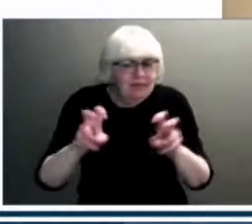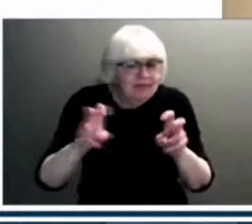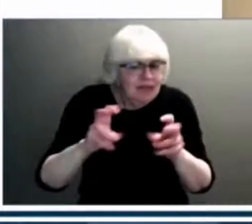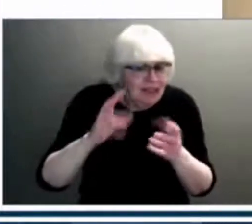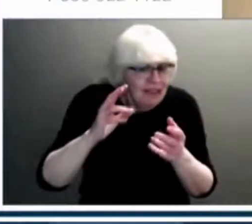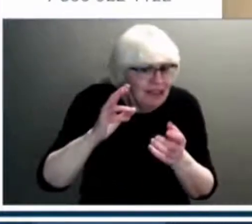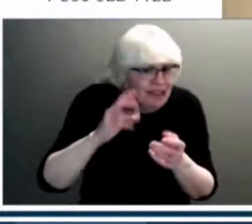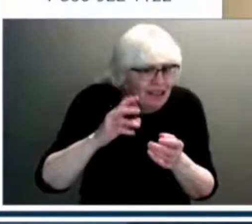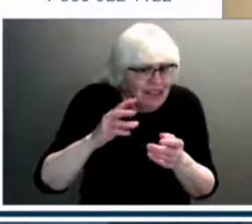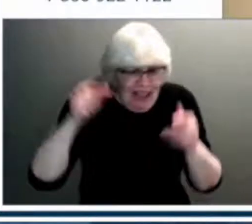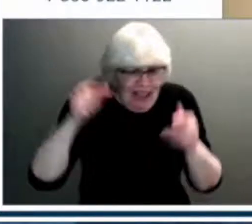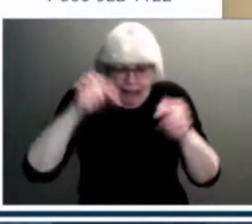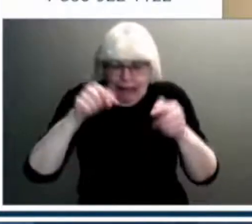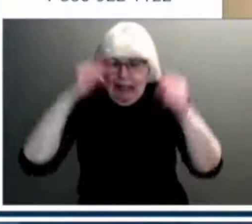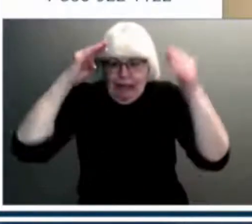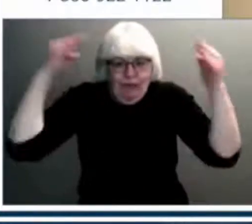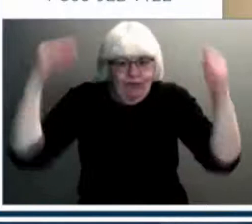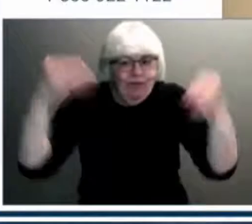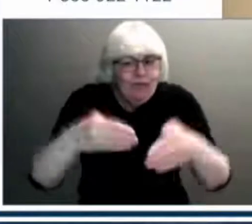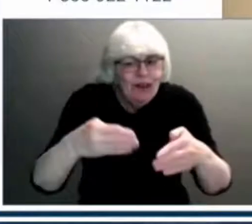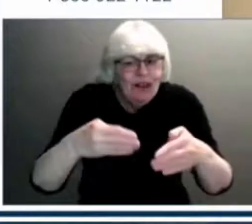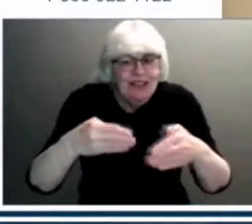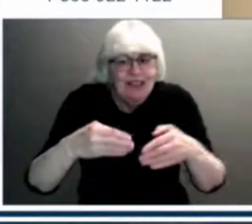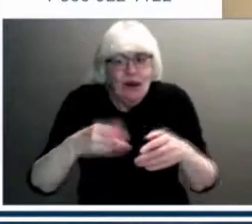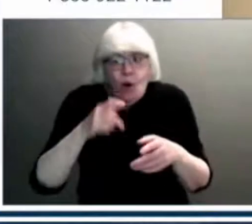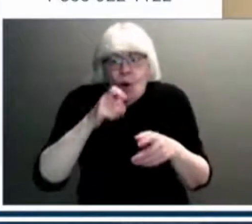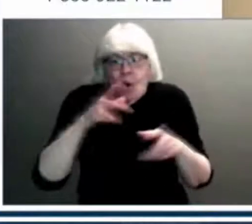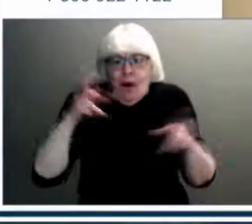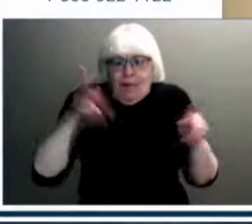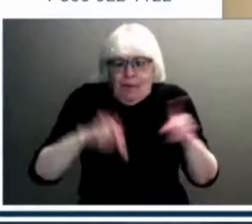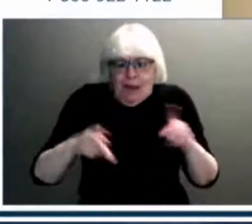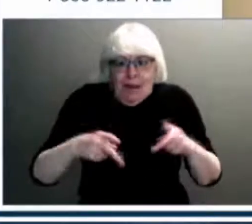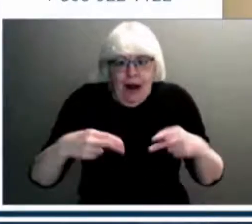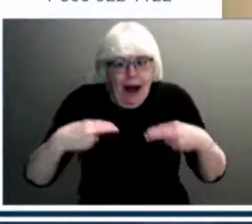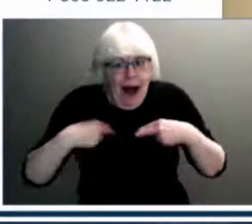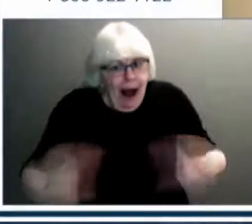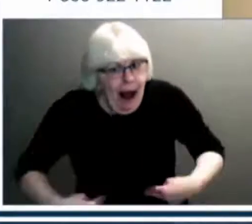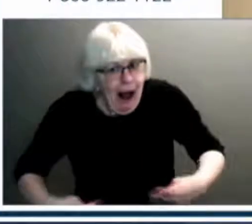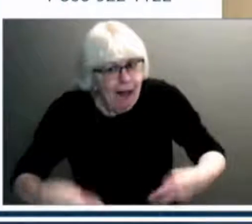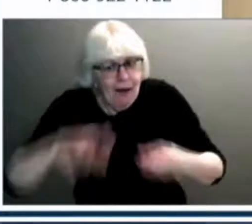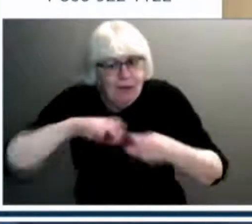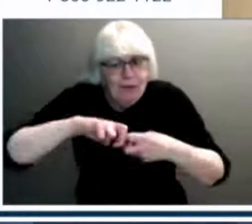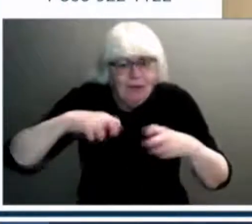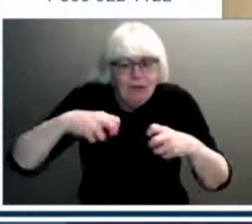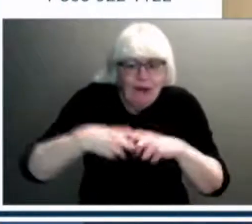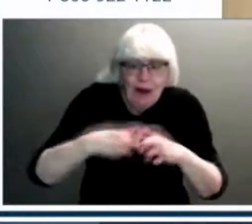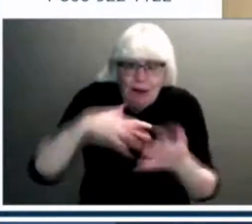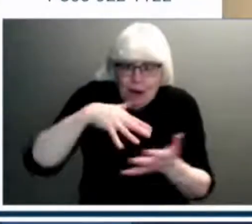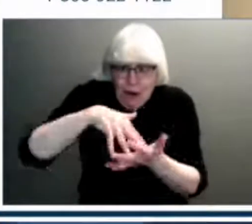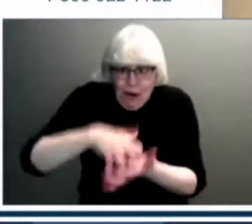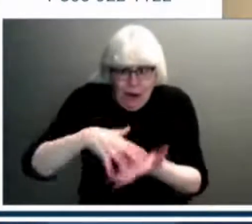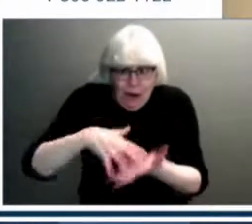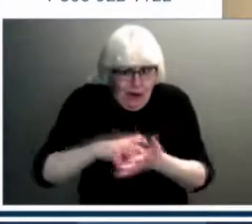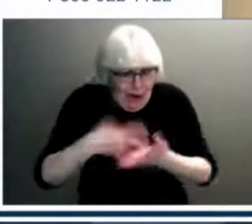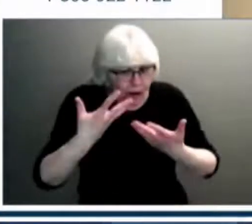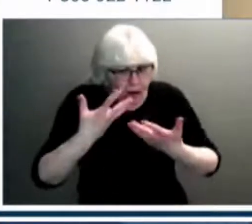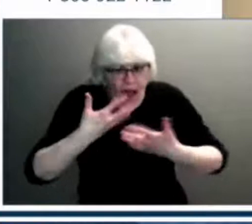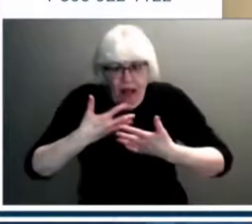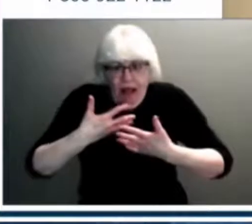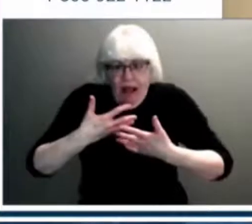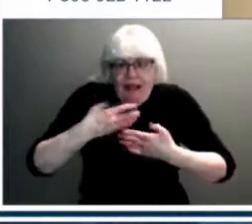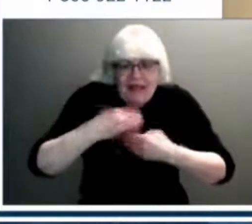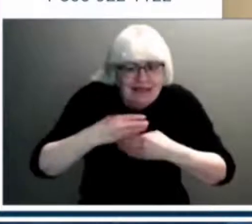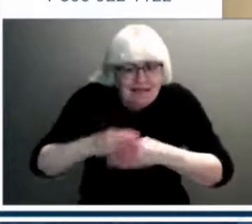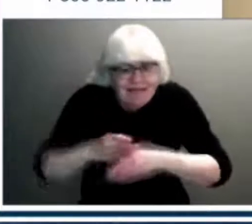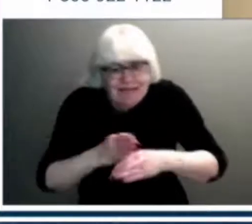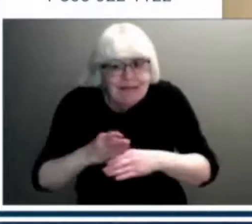people most vulnerable for severe disease. The health authority also looks at with their utilization pressures. They look at the other aspects